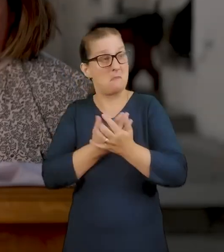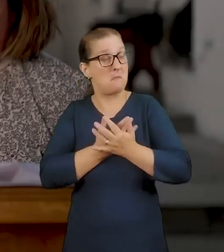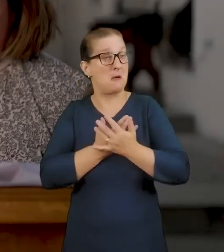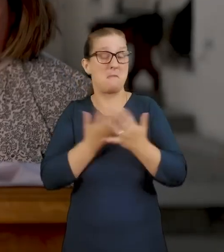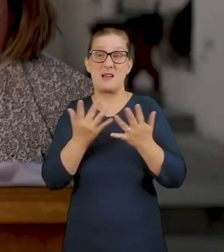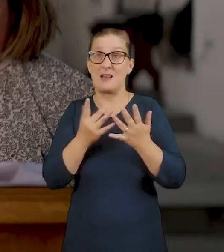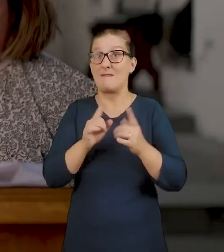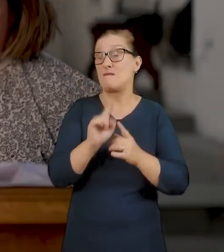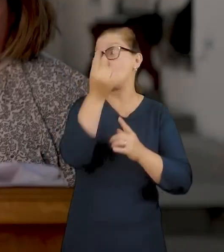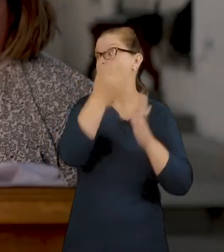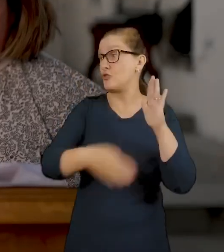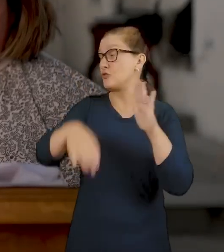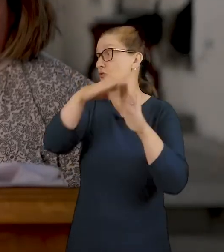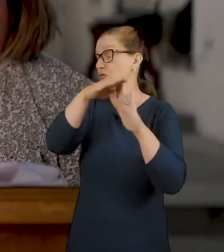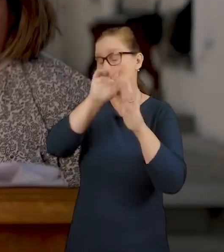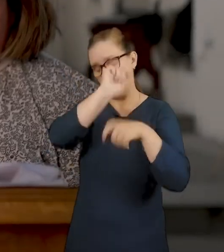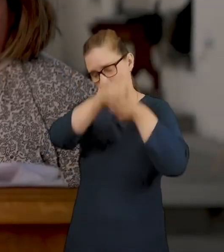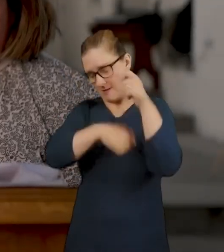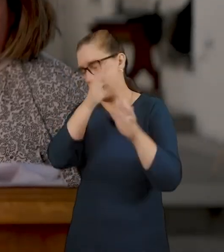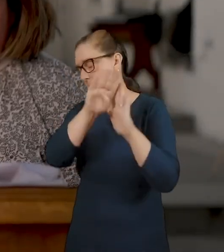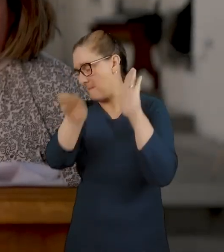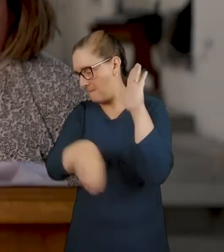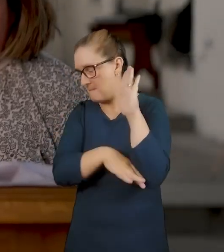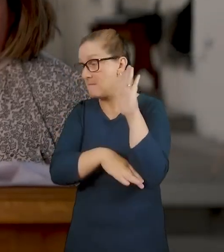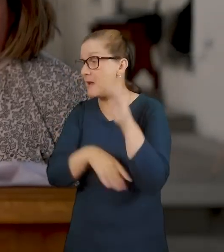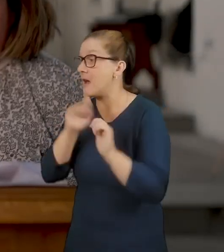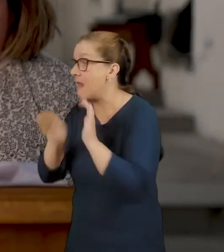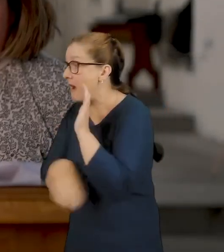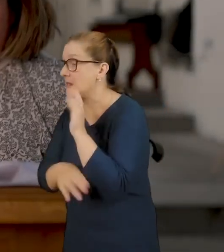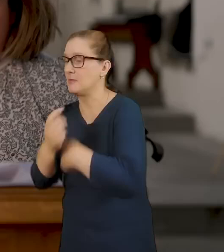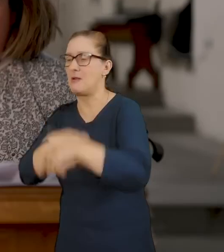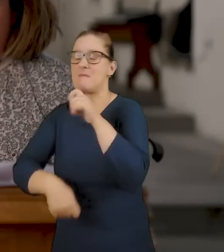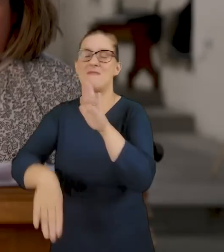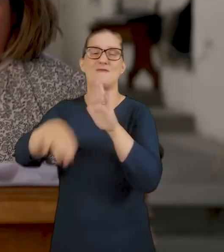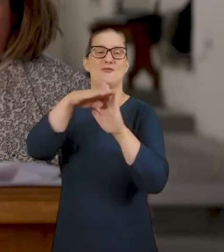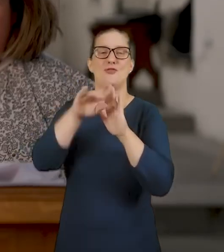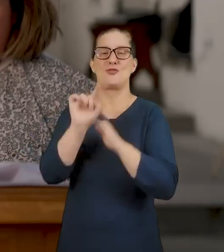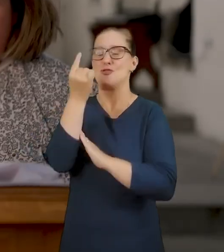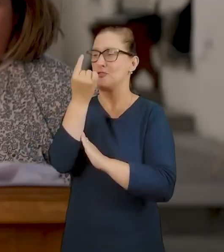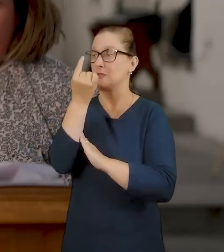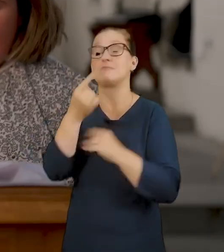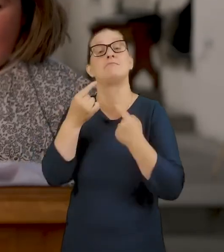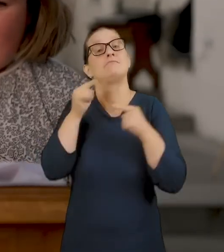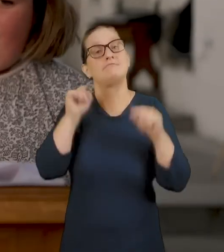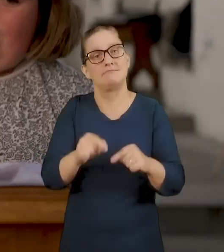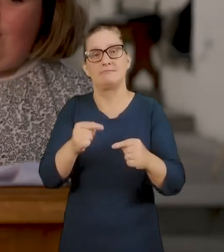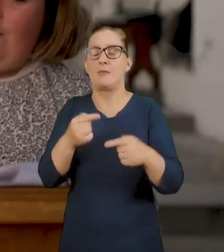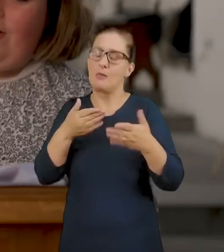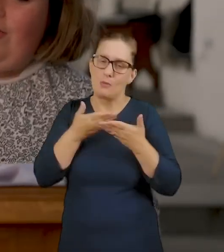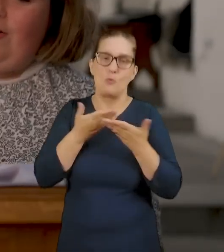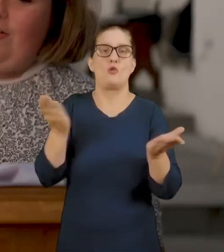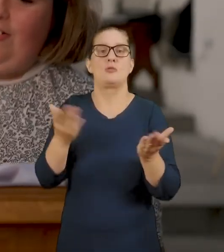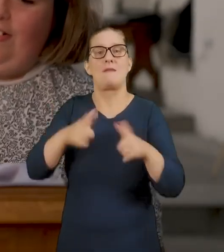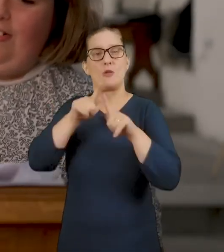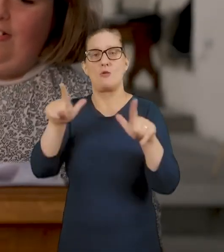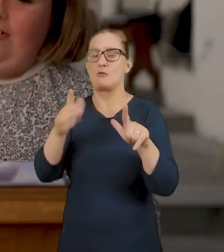come, eternal life. But many who are first will be last, and the last first." This is the word